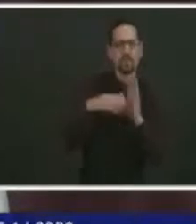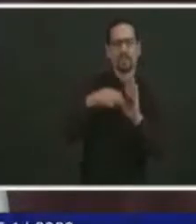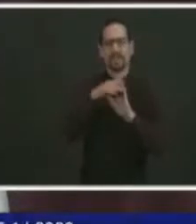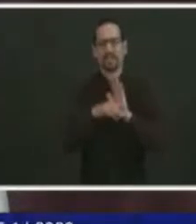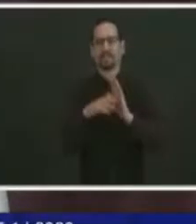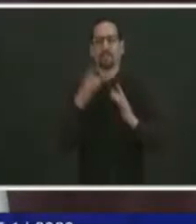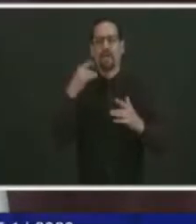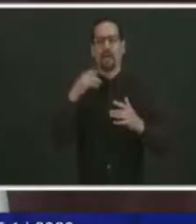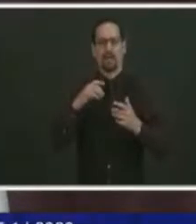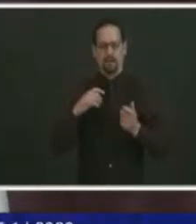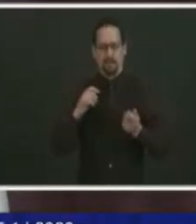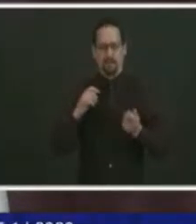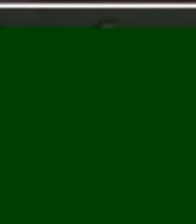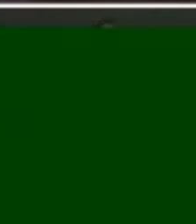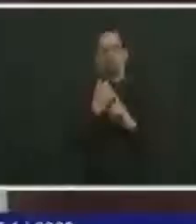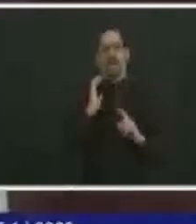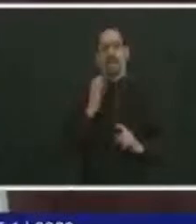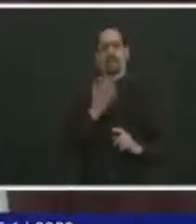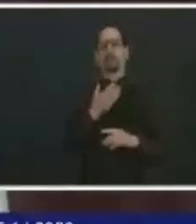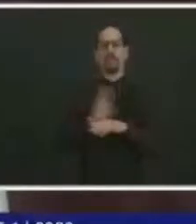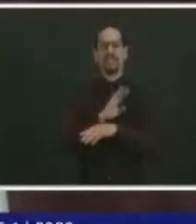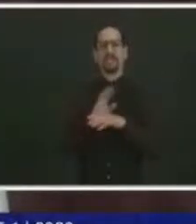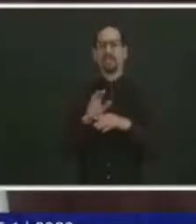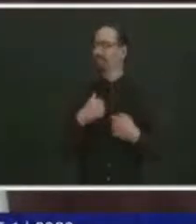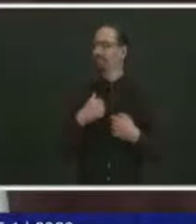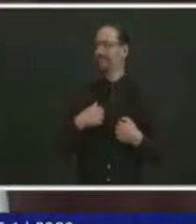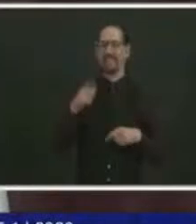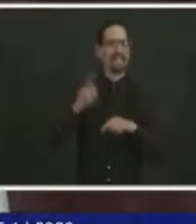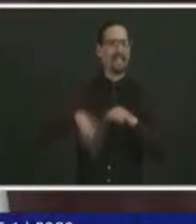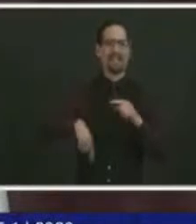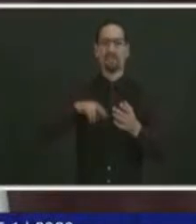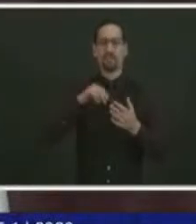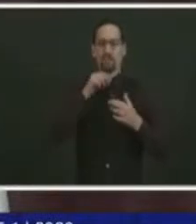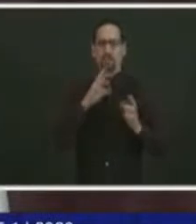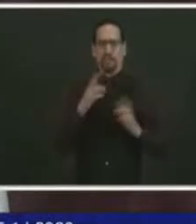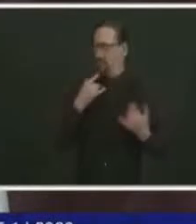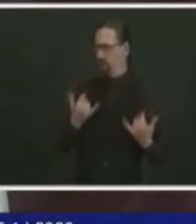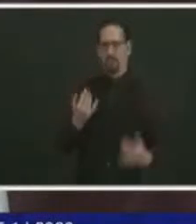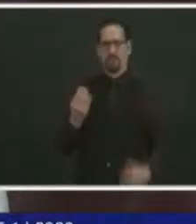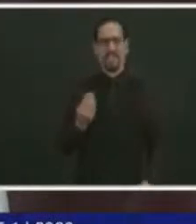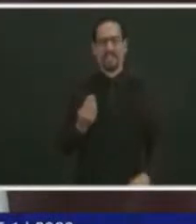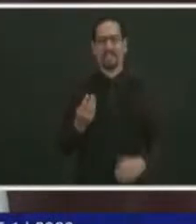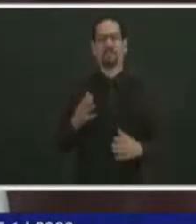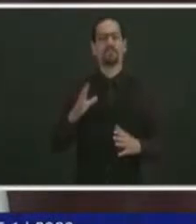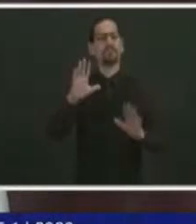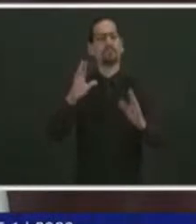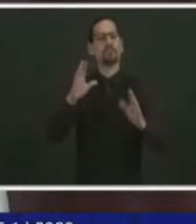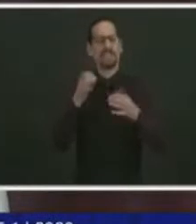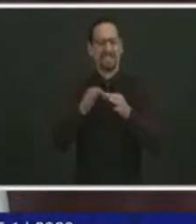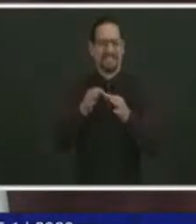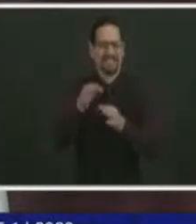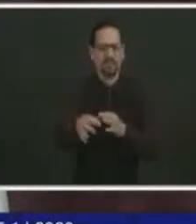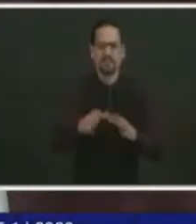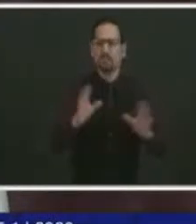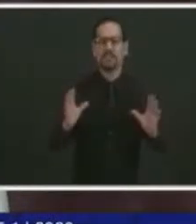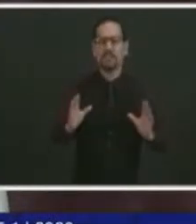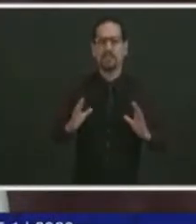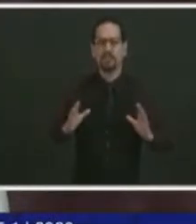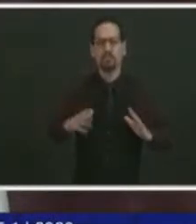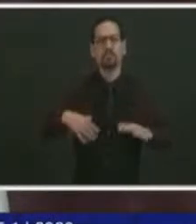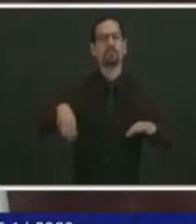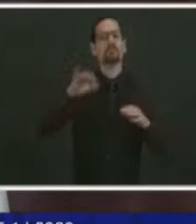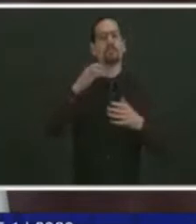in my business, there's no way I can be for Monday. So that's fine. It is much more important that you're ready than that you open